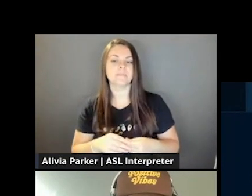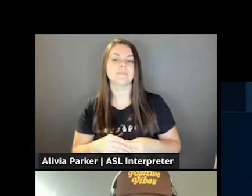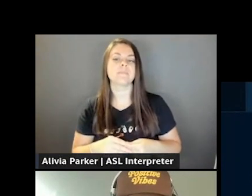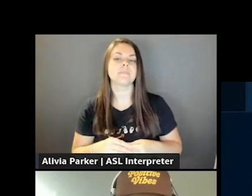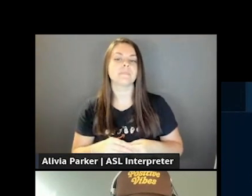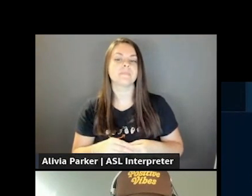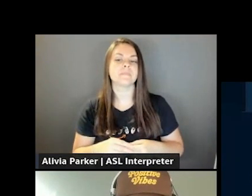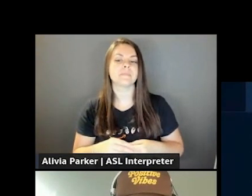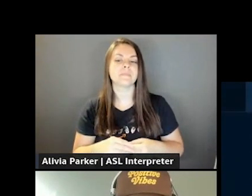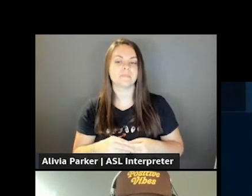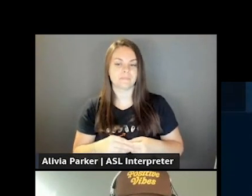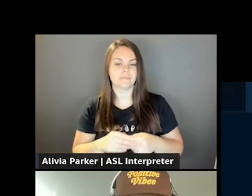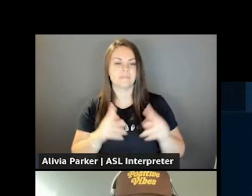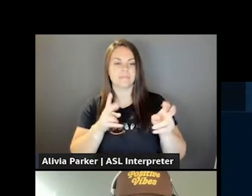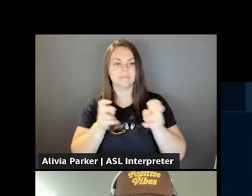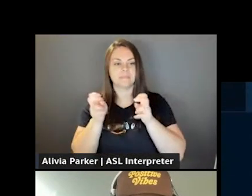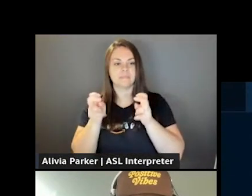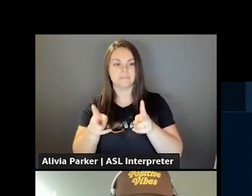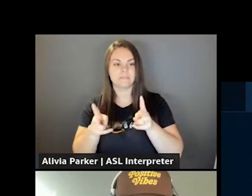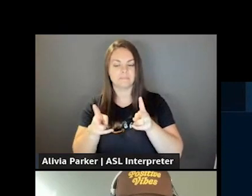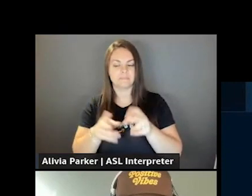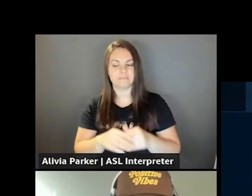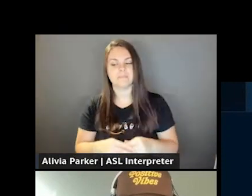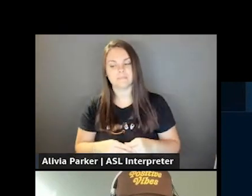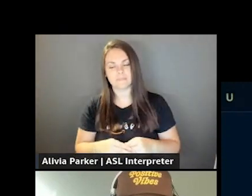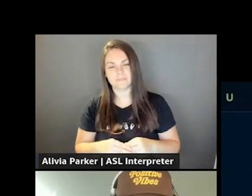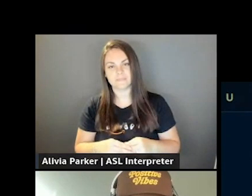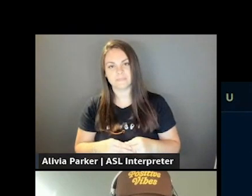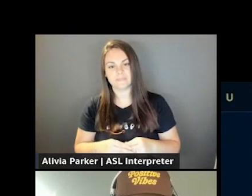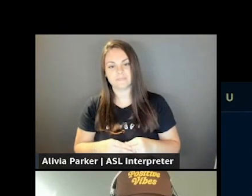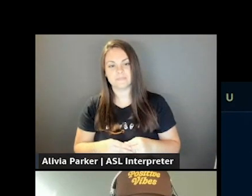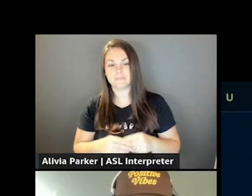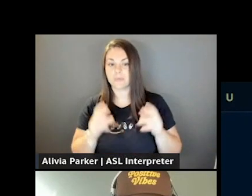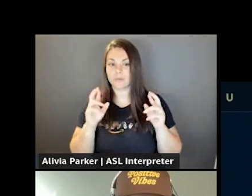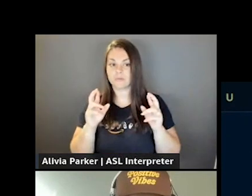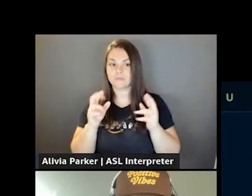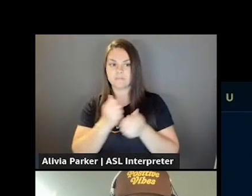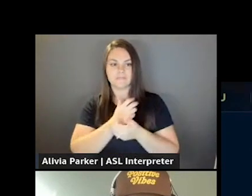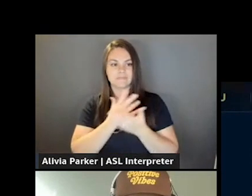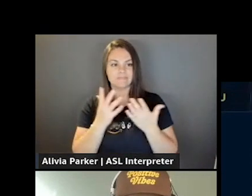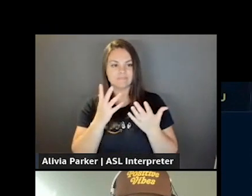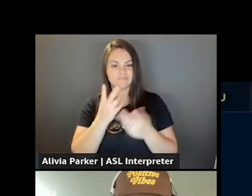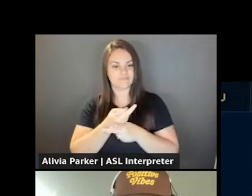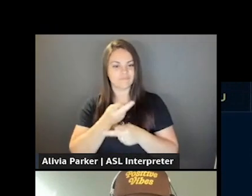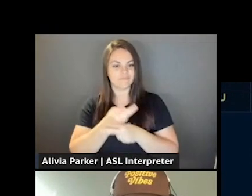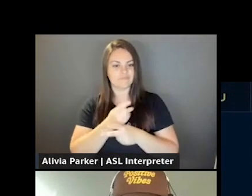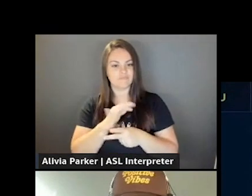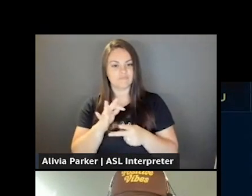and give this a nice little paste. And hopefully everything got taken care of just fine.